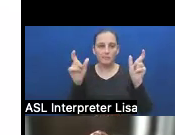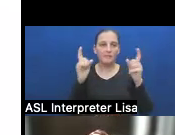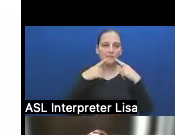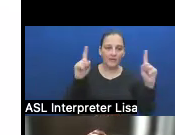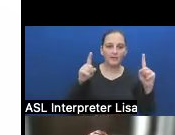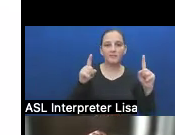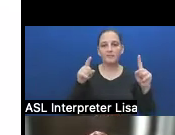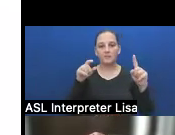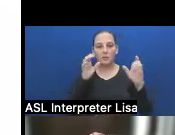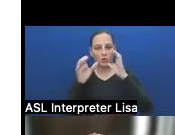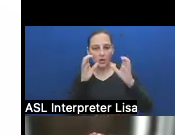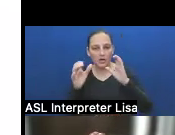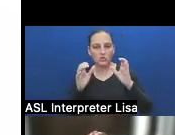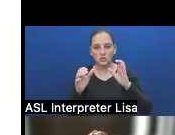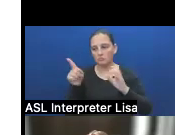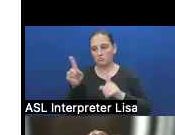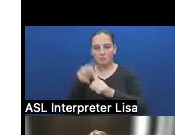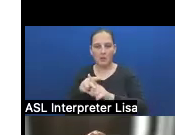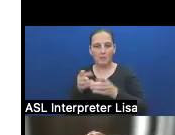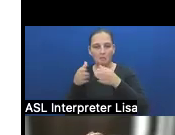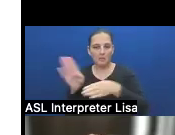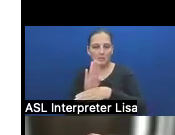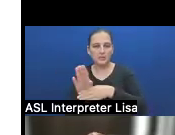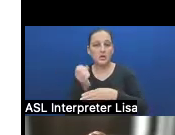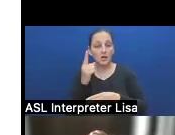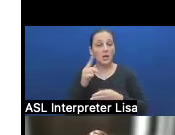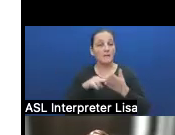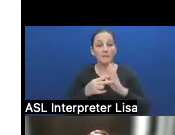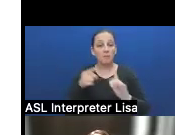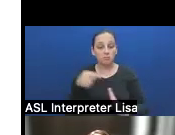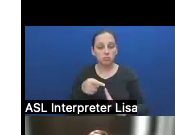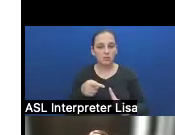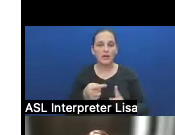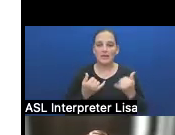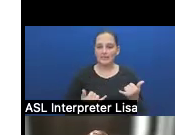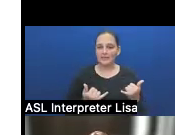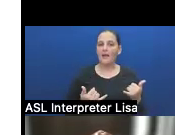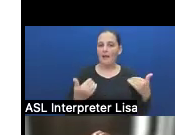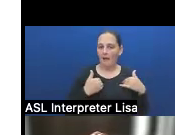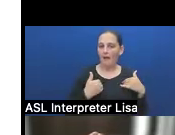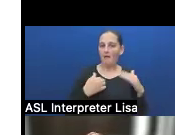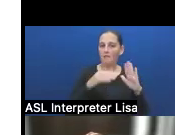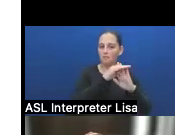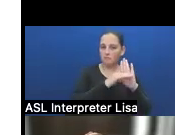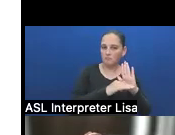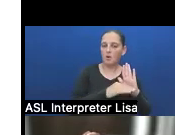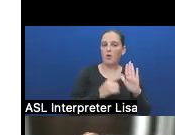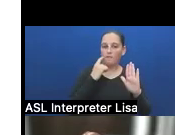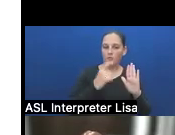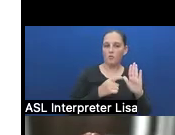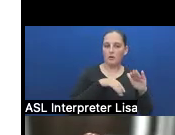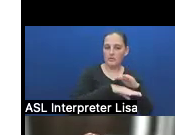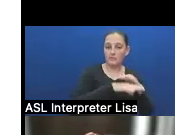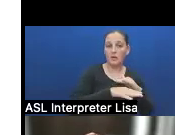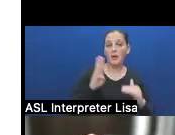entities. So we have requirements of digital accessibility today. It's just that in the Biden administration, they went through the process of